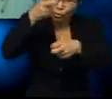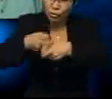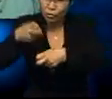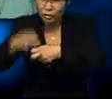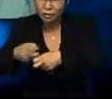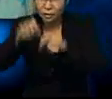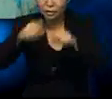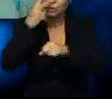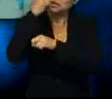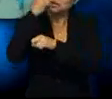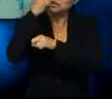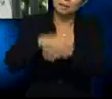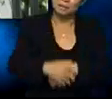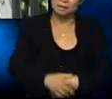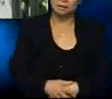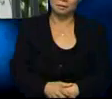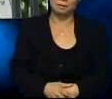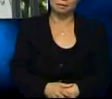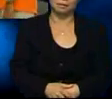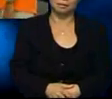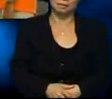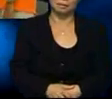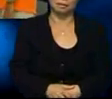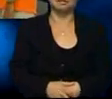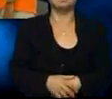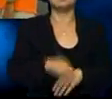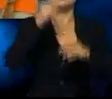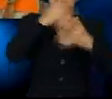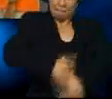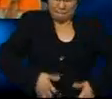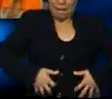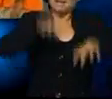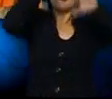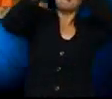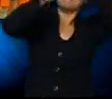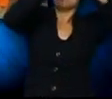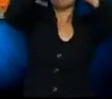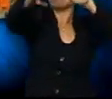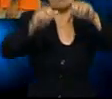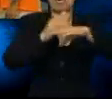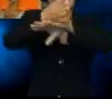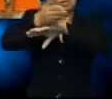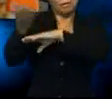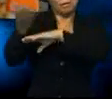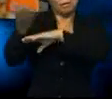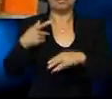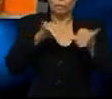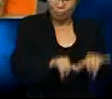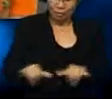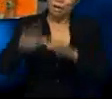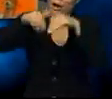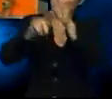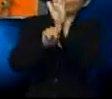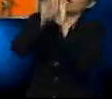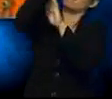challenging. Can you see the monkey bar over there? Yes, I can see the monkey bar over there. Good. Why don't